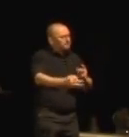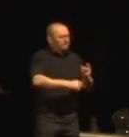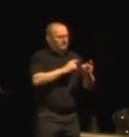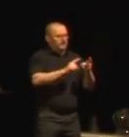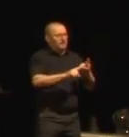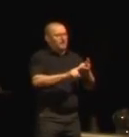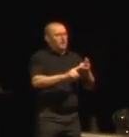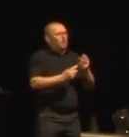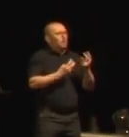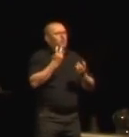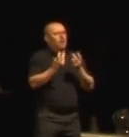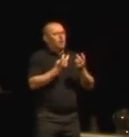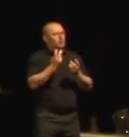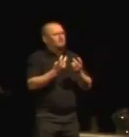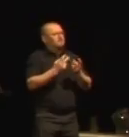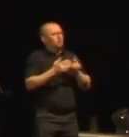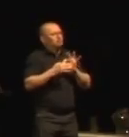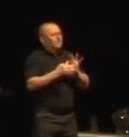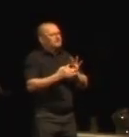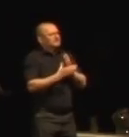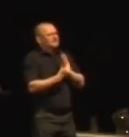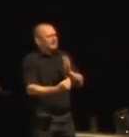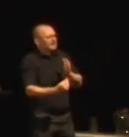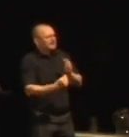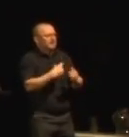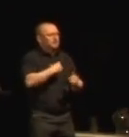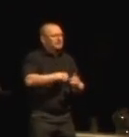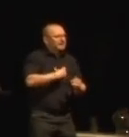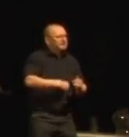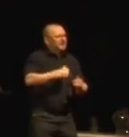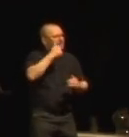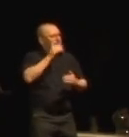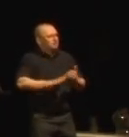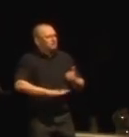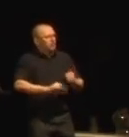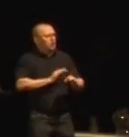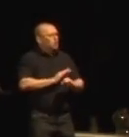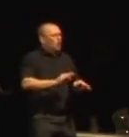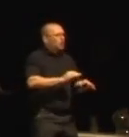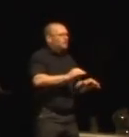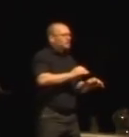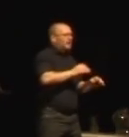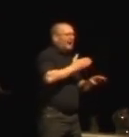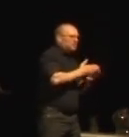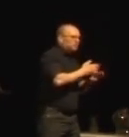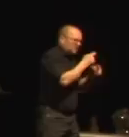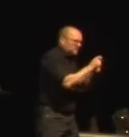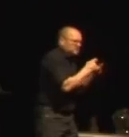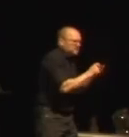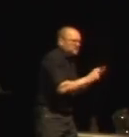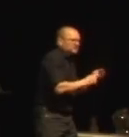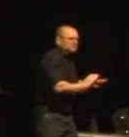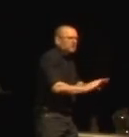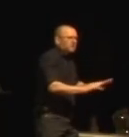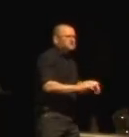and experience, not a checklist that matches the position and description itself." Of course, this is by design. Knowing